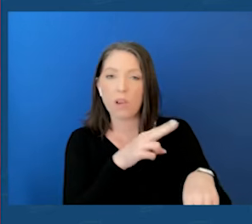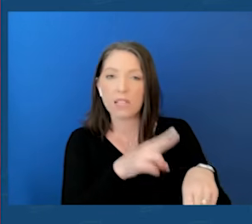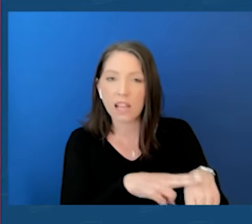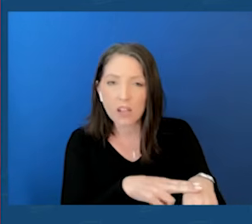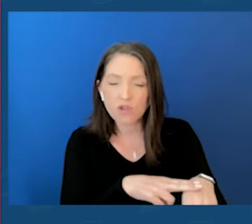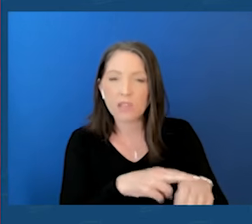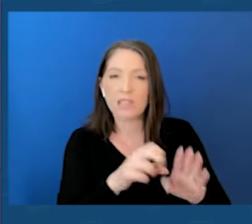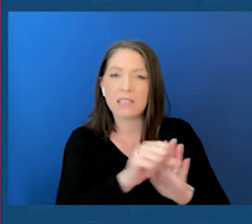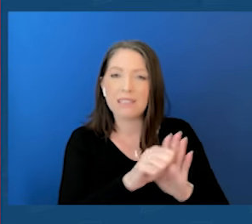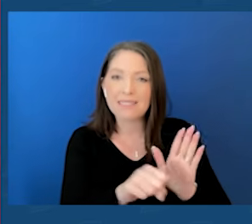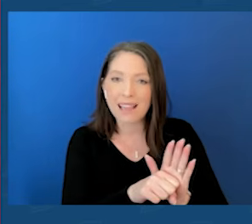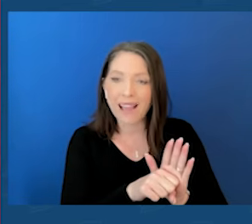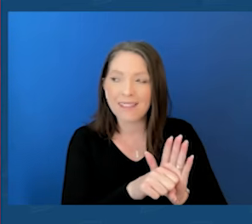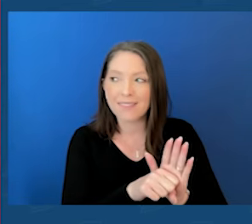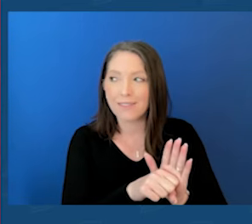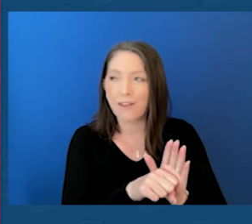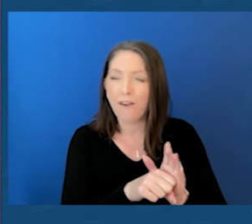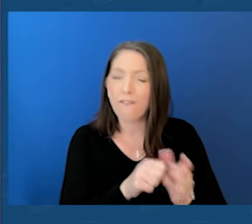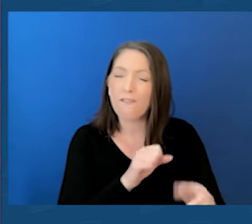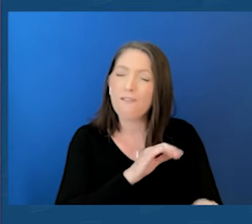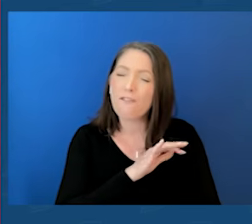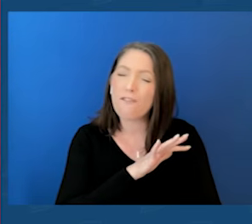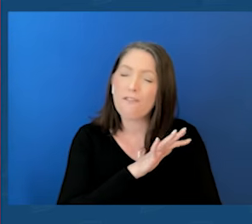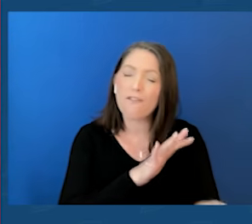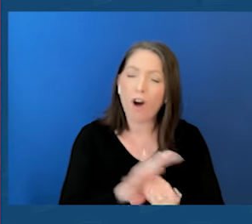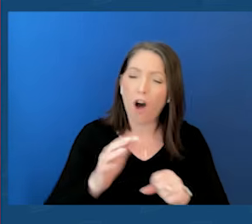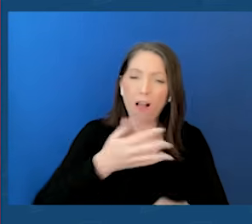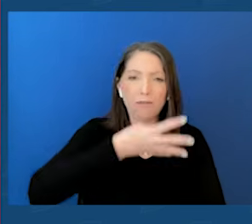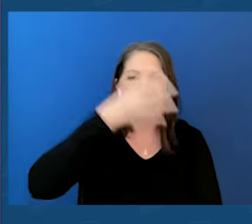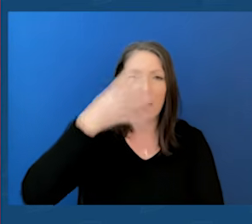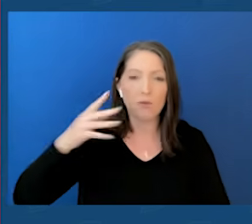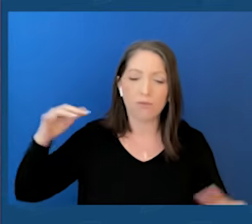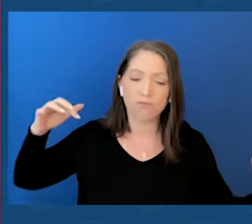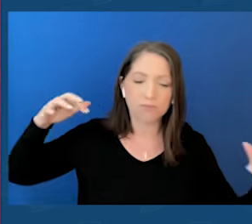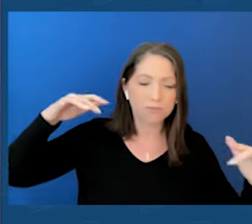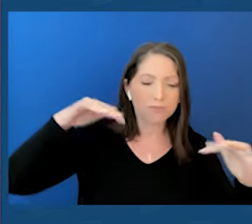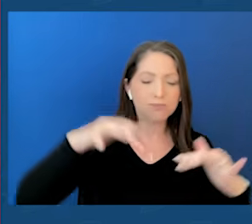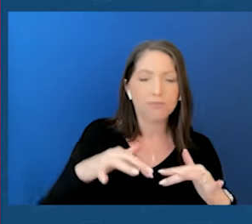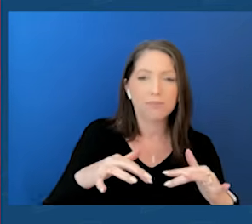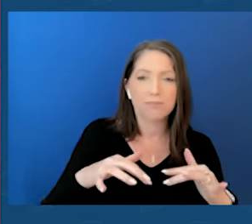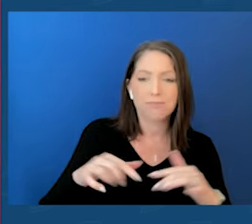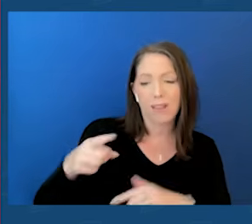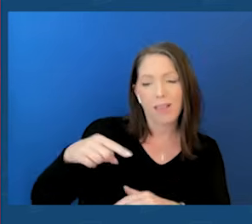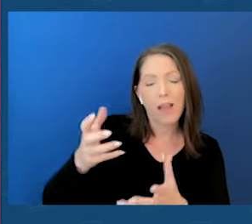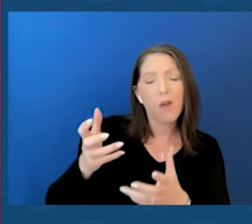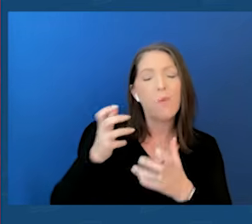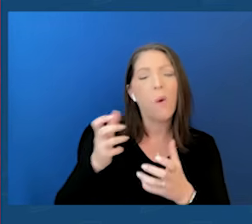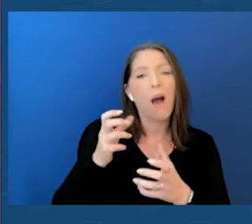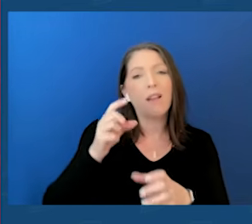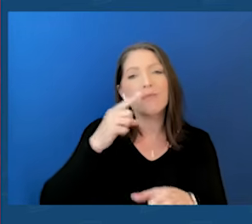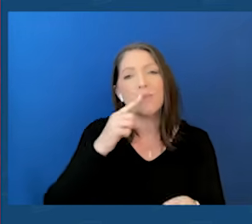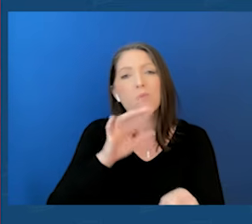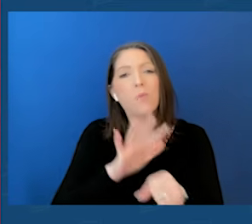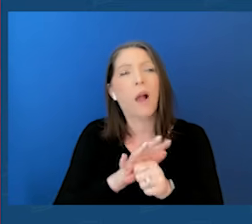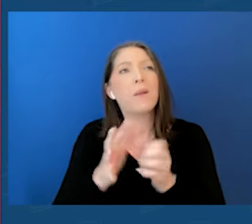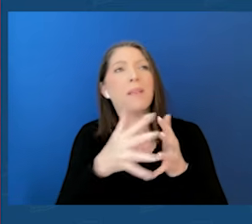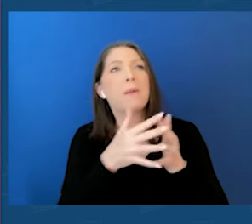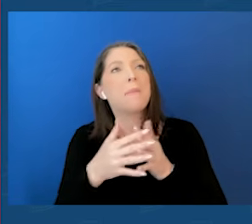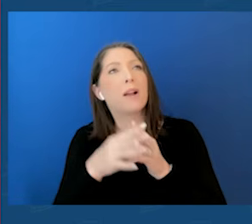of immigrants who sought out the promise of the American dream.